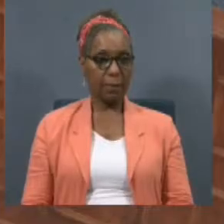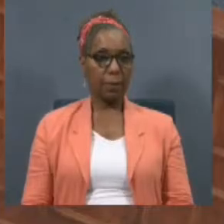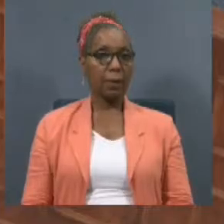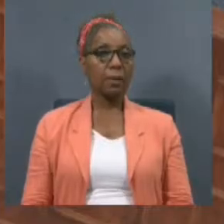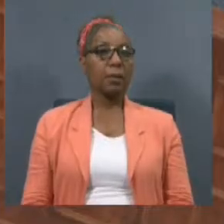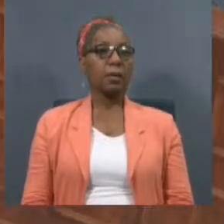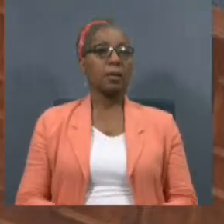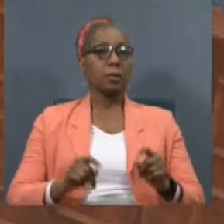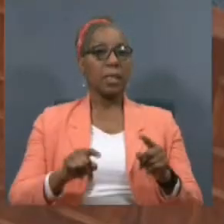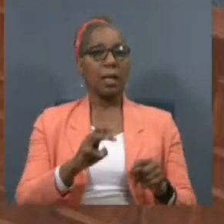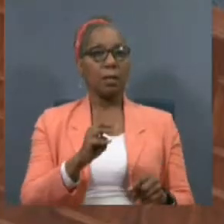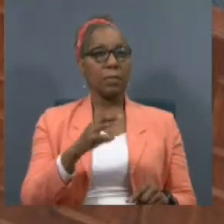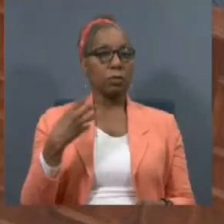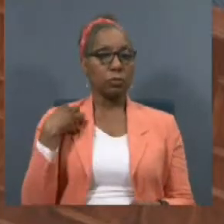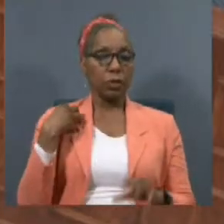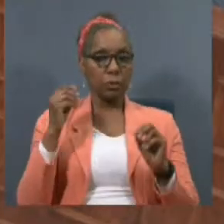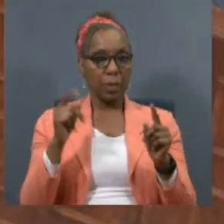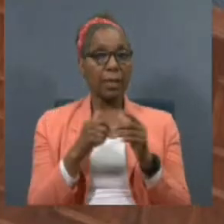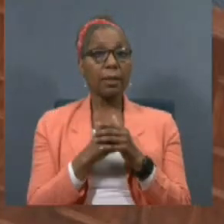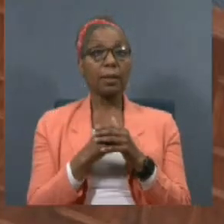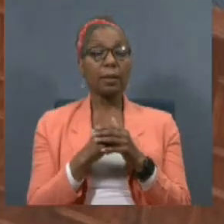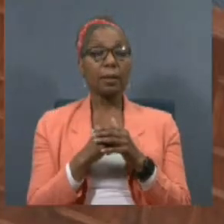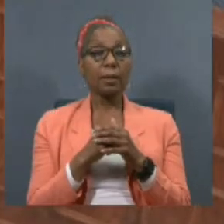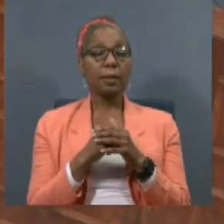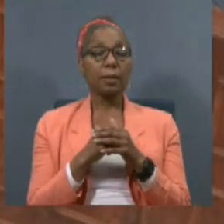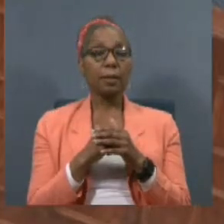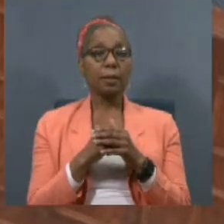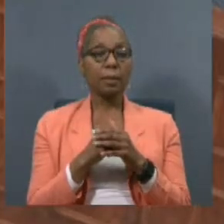Mr. Chair, I would like,